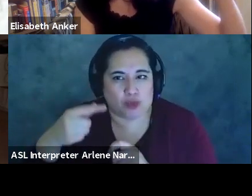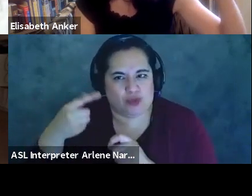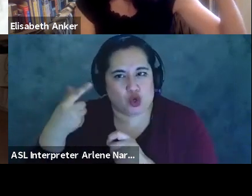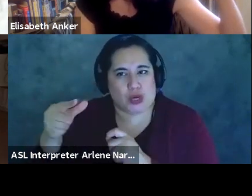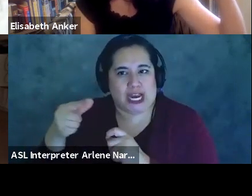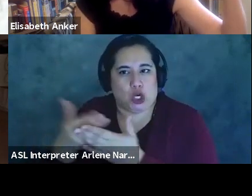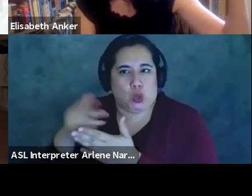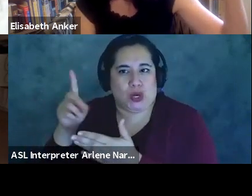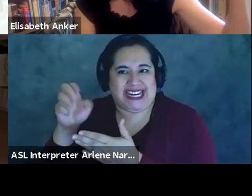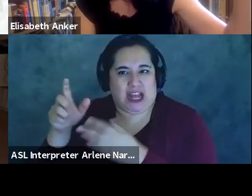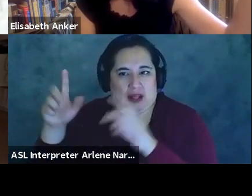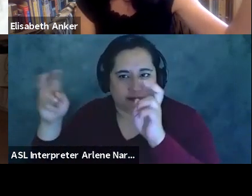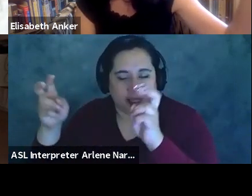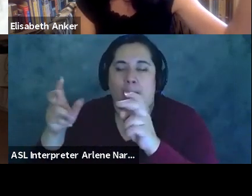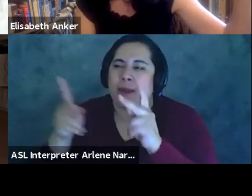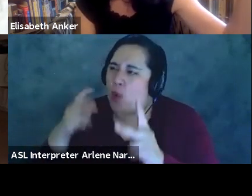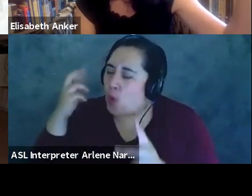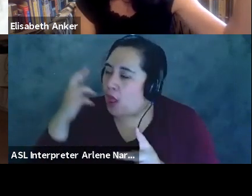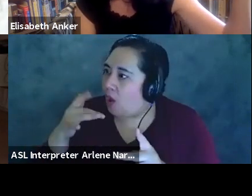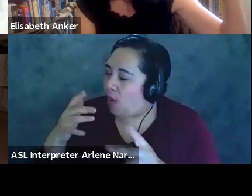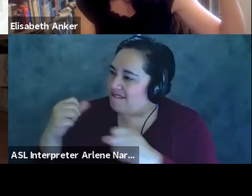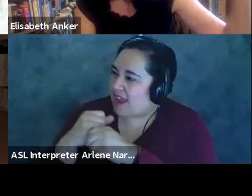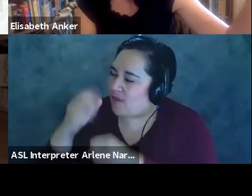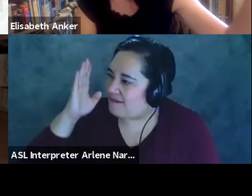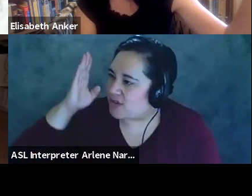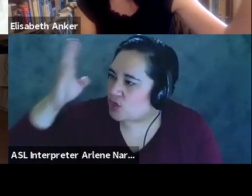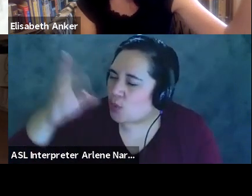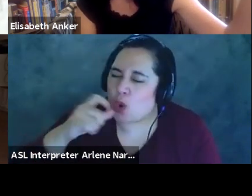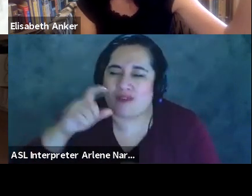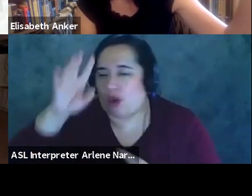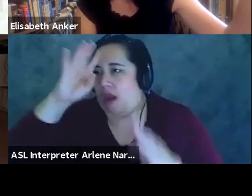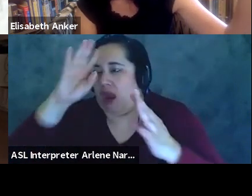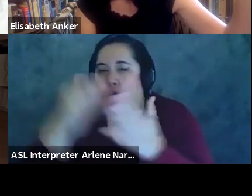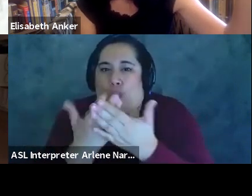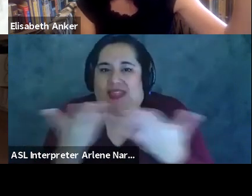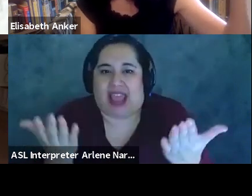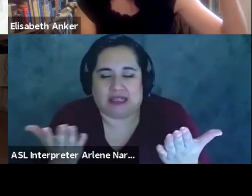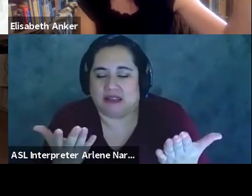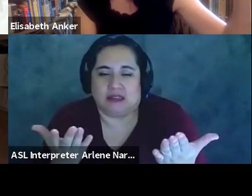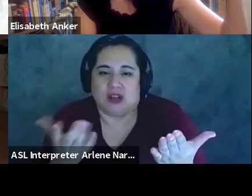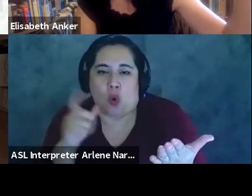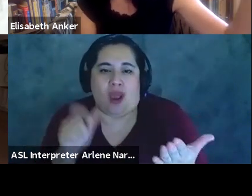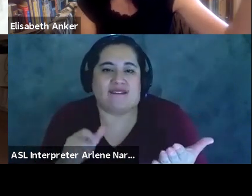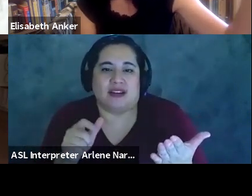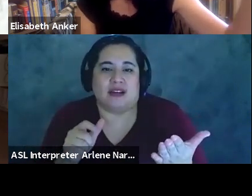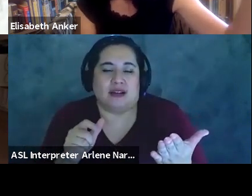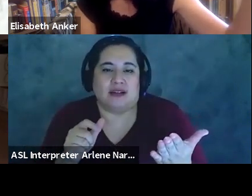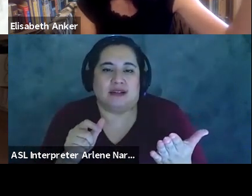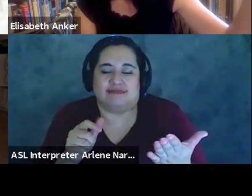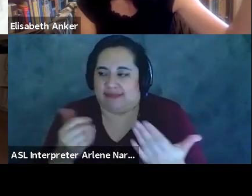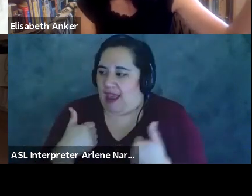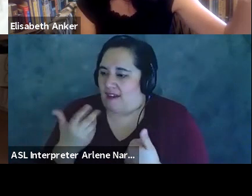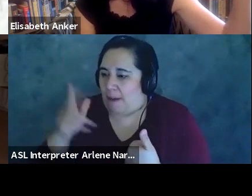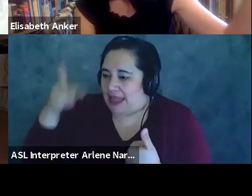in order to actually fight for climate futures, we don't need to invent things and we don't need to make newness. We literally just have to have